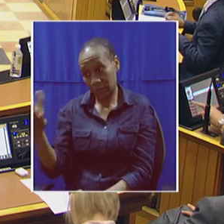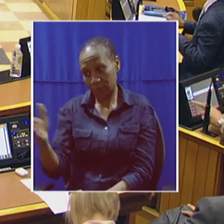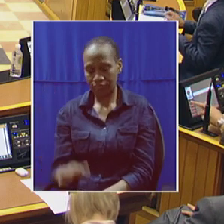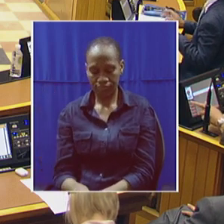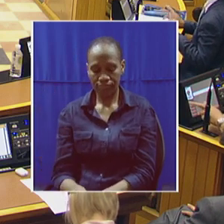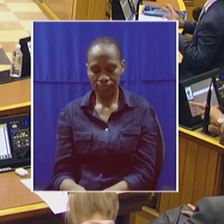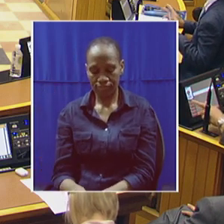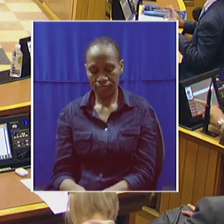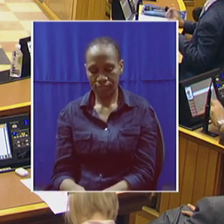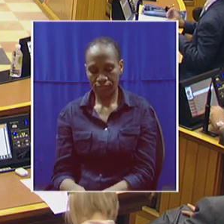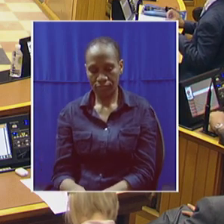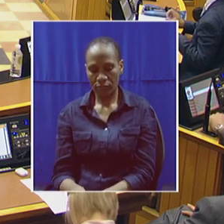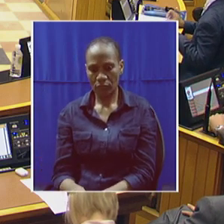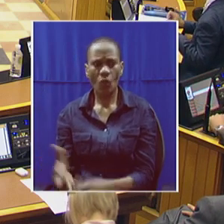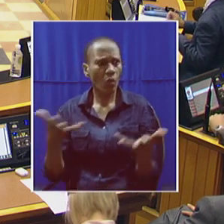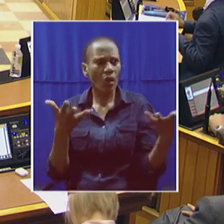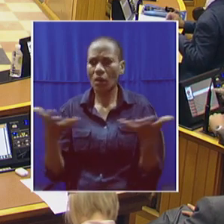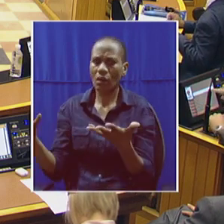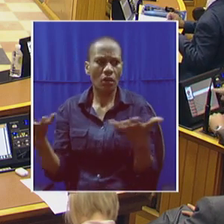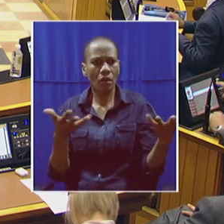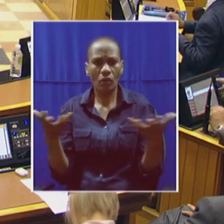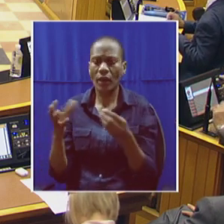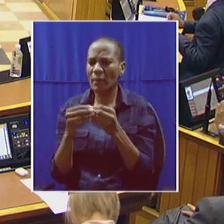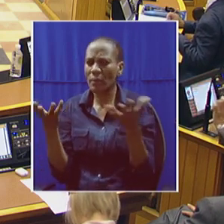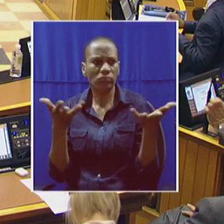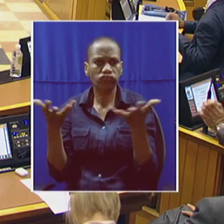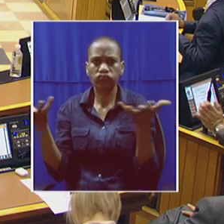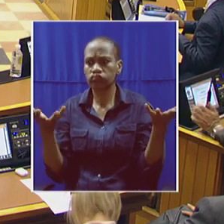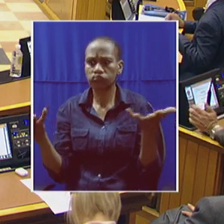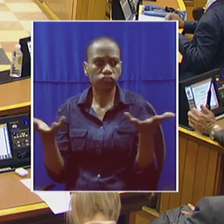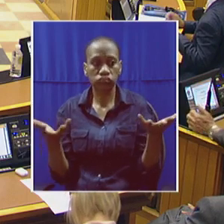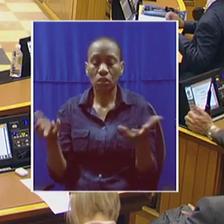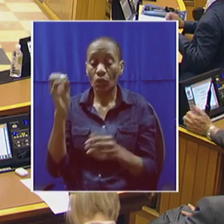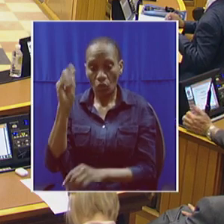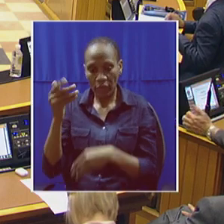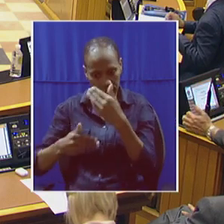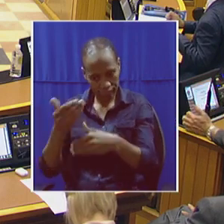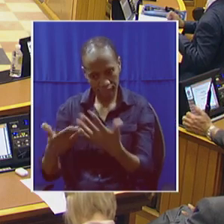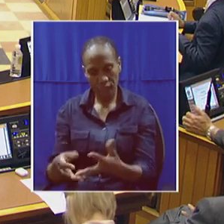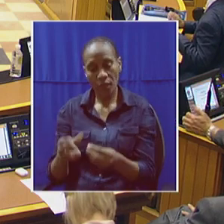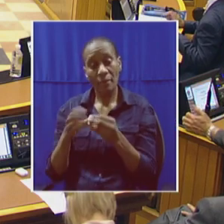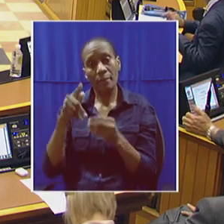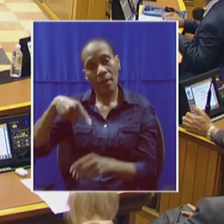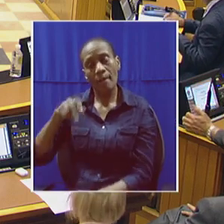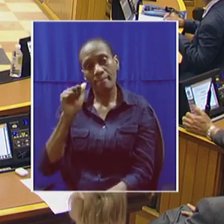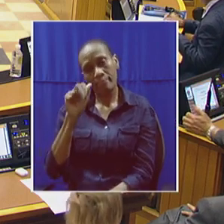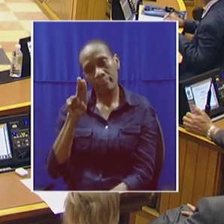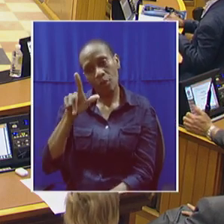Honorable where is The Honorable member okay we'll move on The Honorable